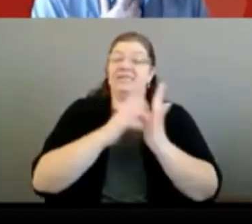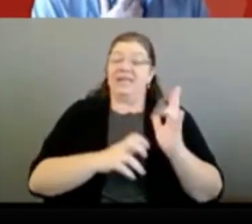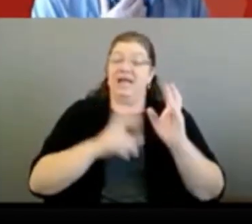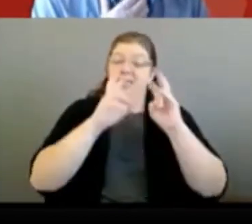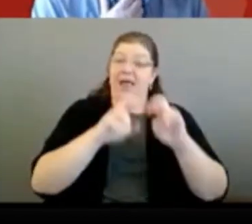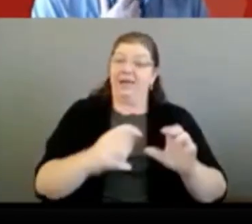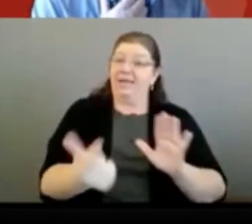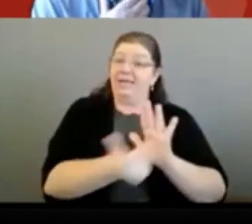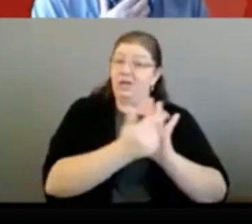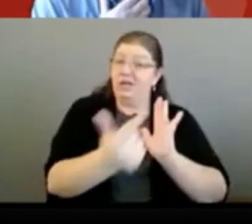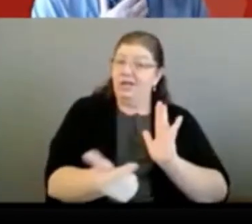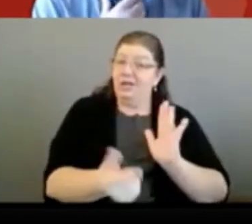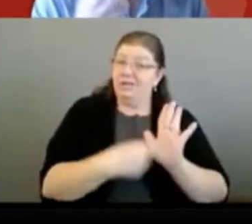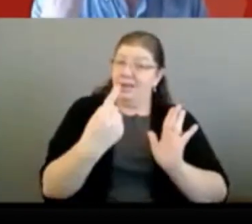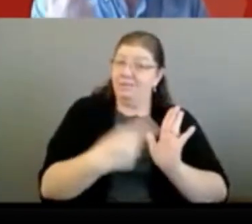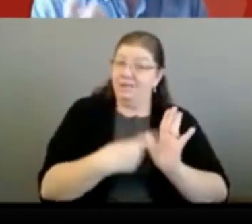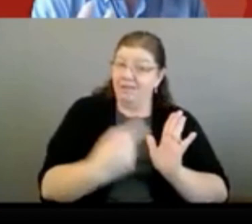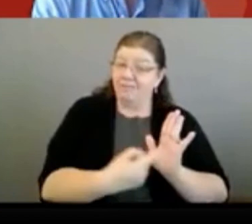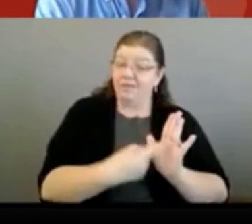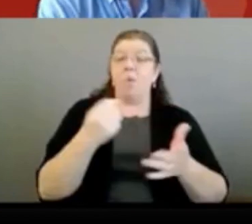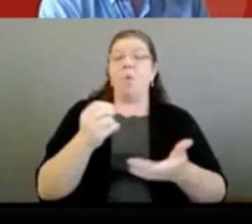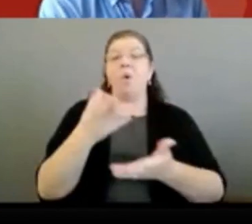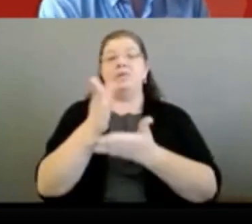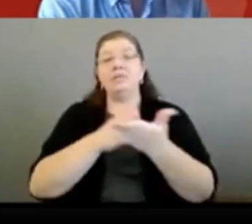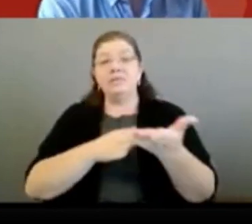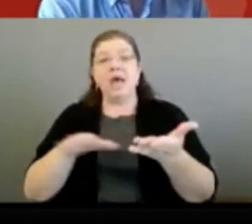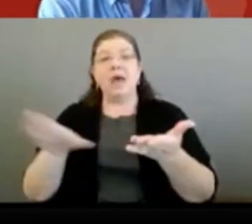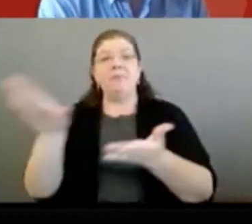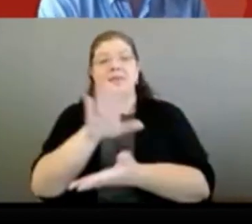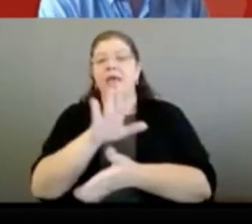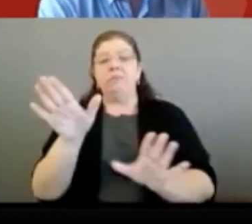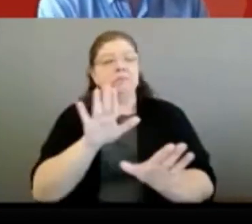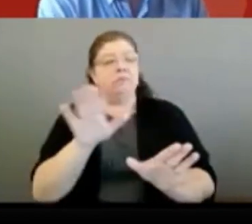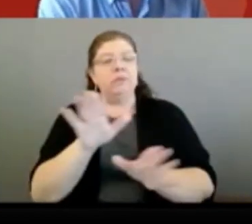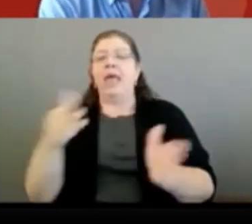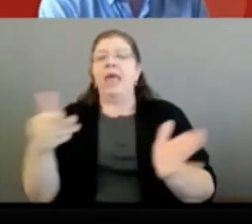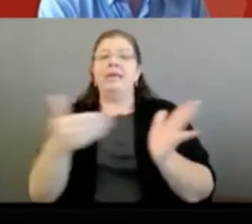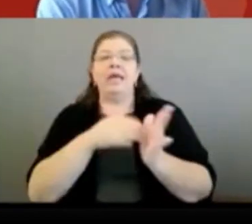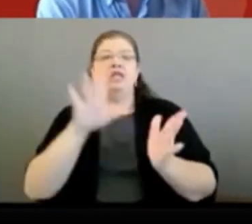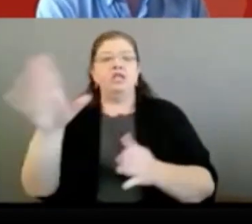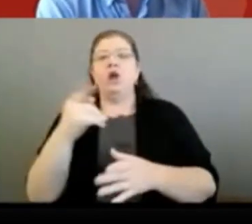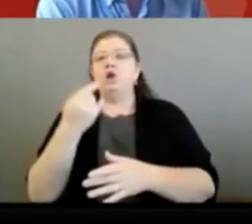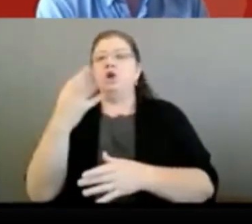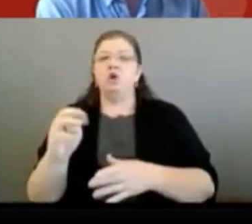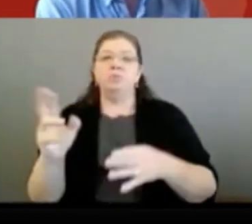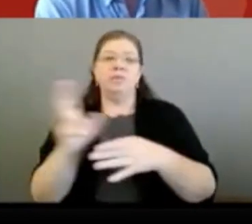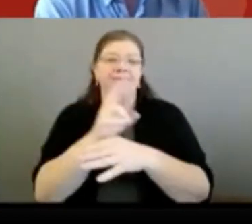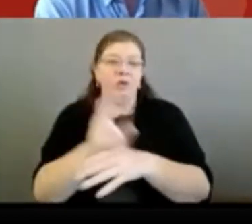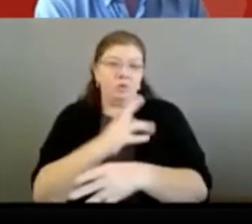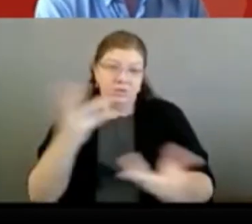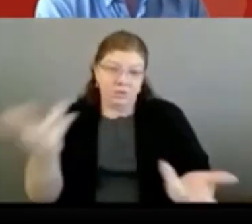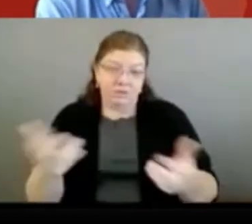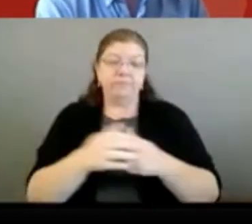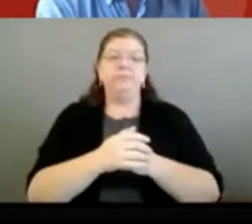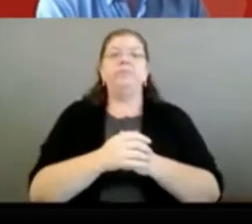pages, it's against their terms of use to scrape data from their pages. In other cases, it's not. And then